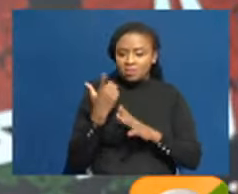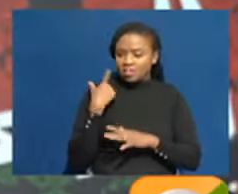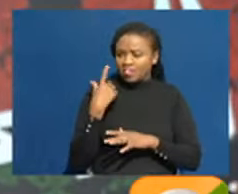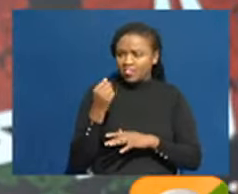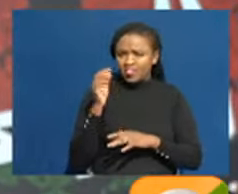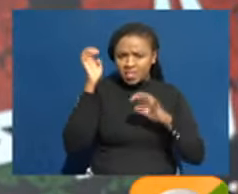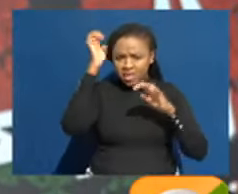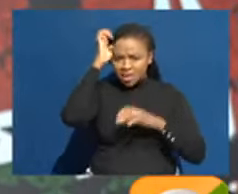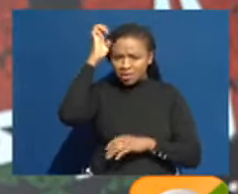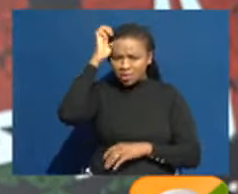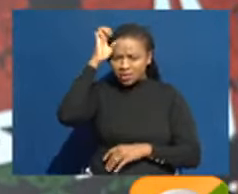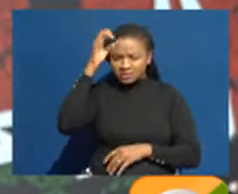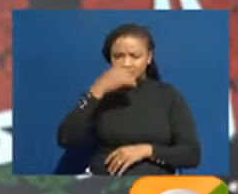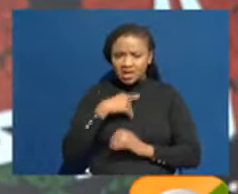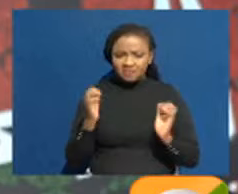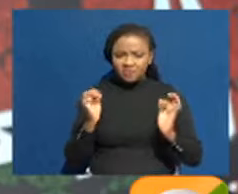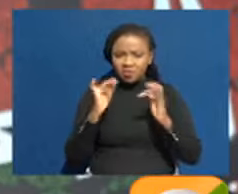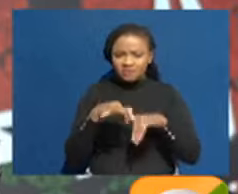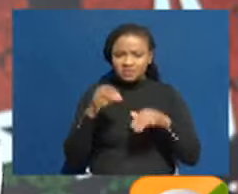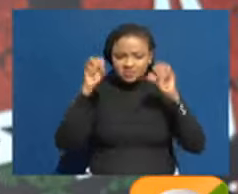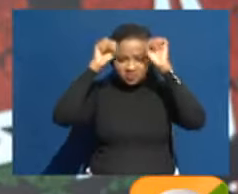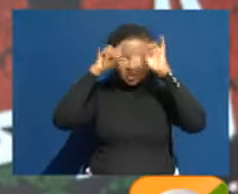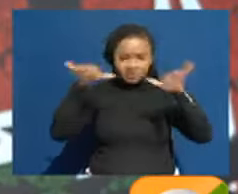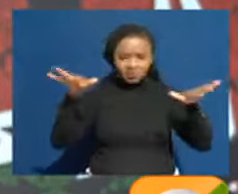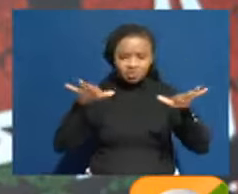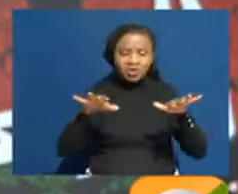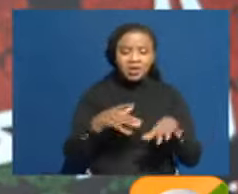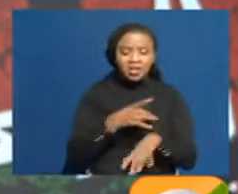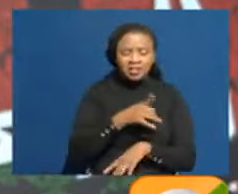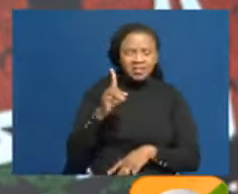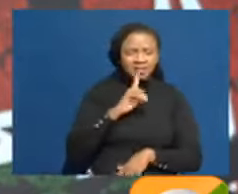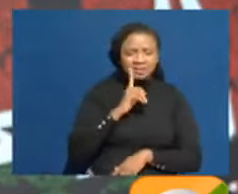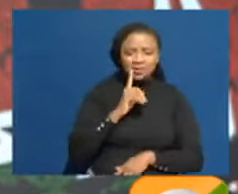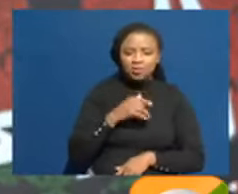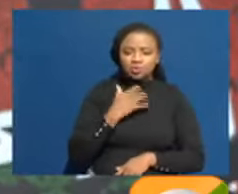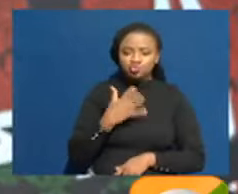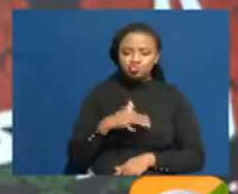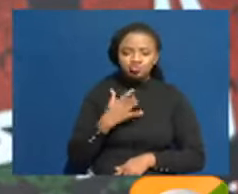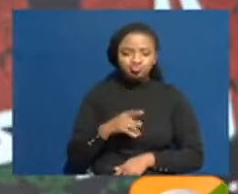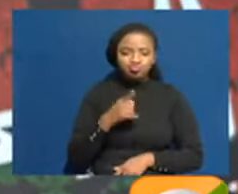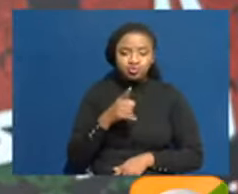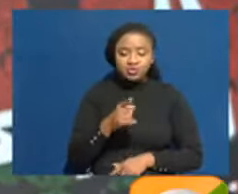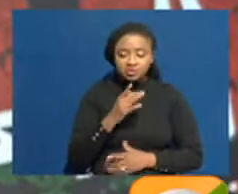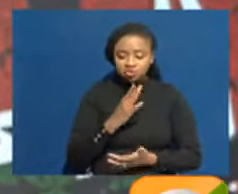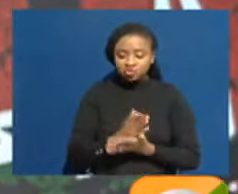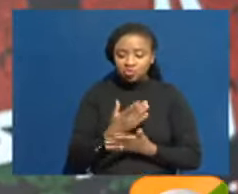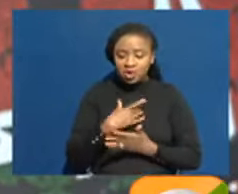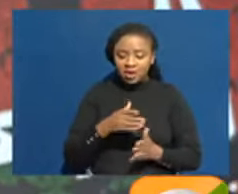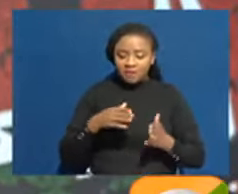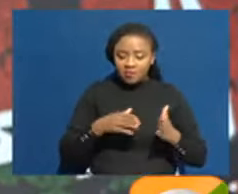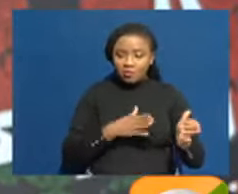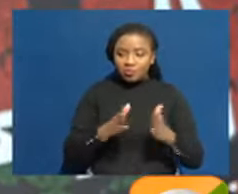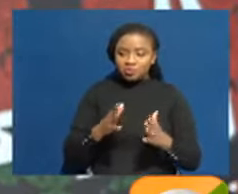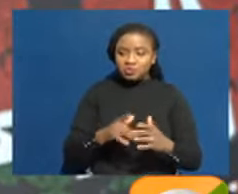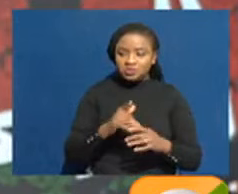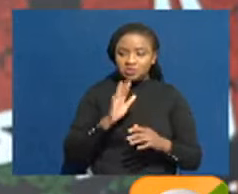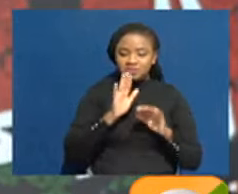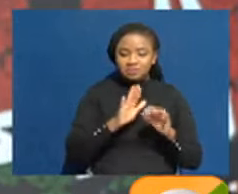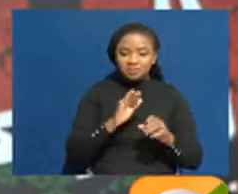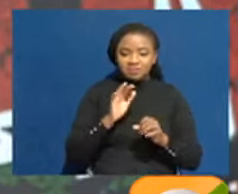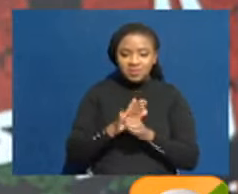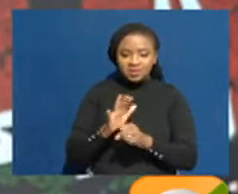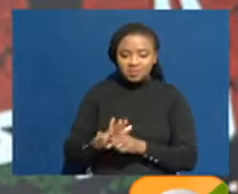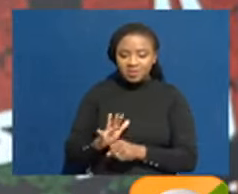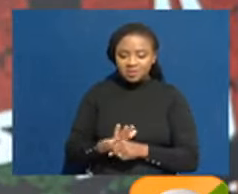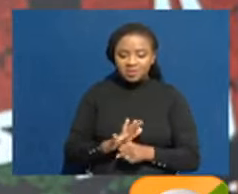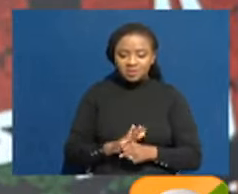ago will tell you, it has not lived up to its full potential indeed, but devolution has really revolutionized. The other is the Bill